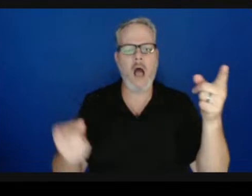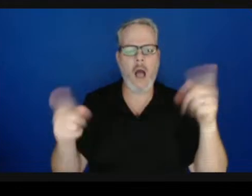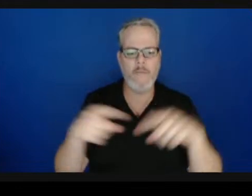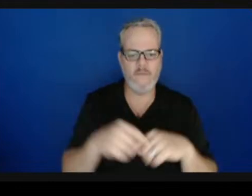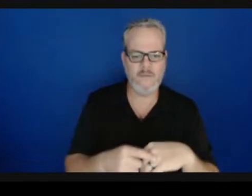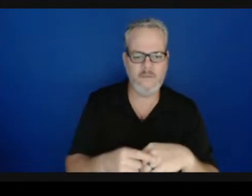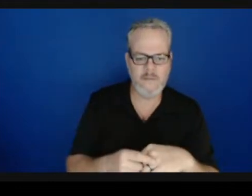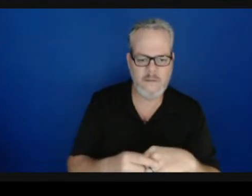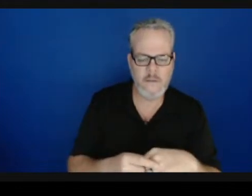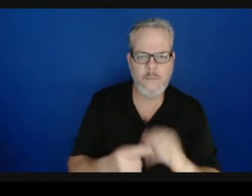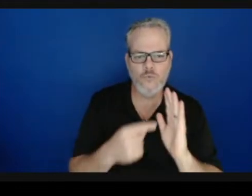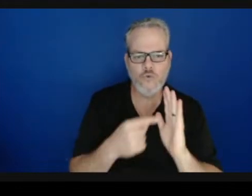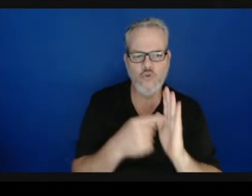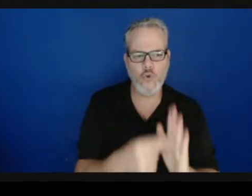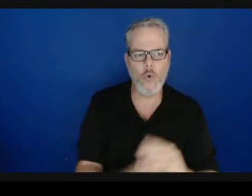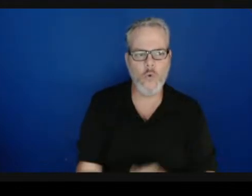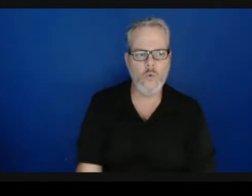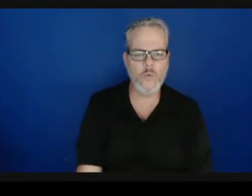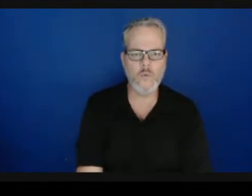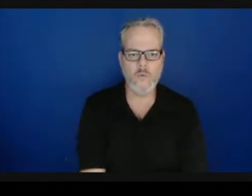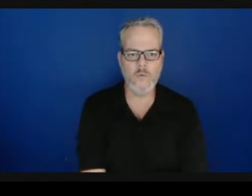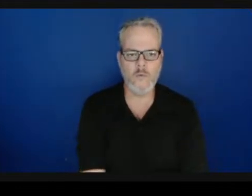me switch screens real quick.